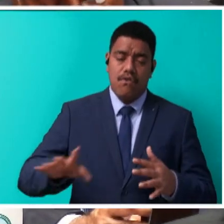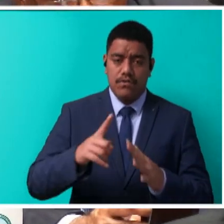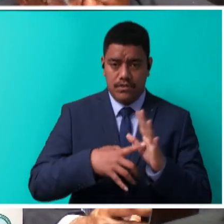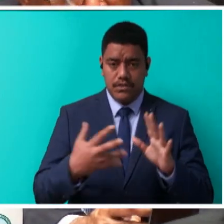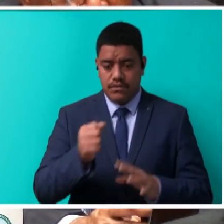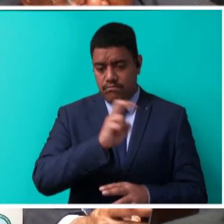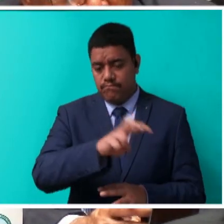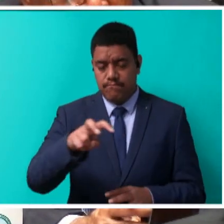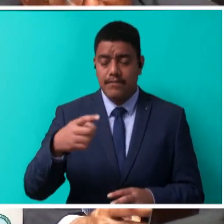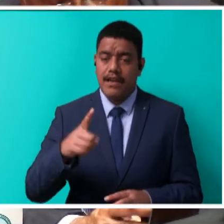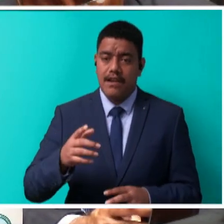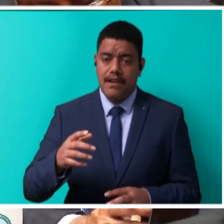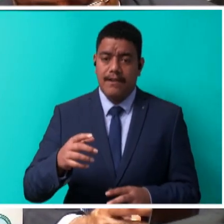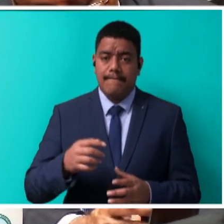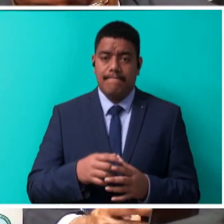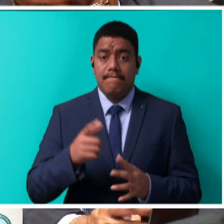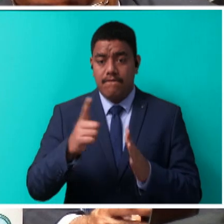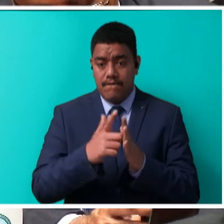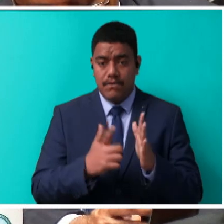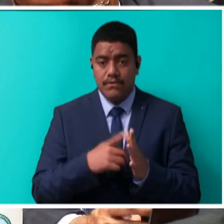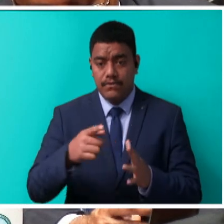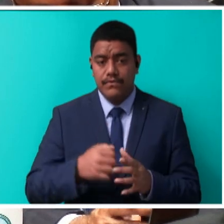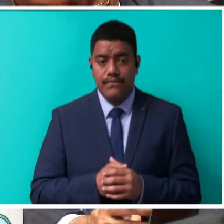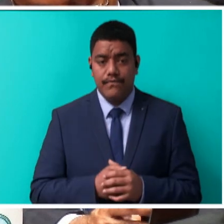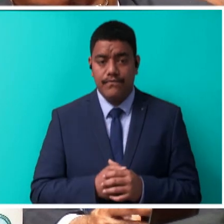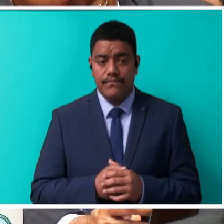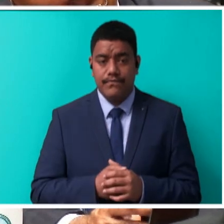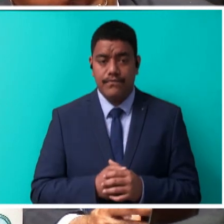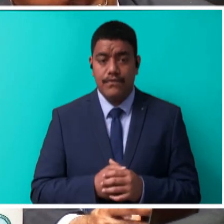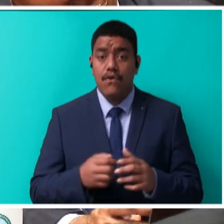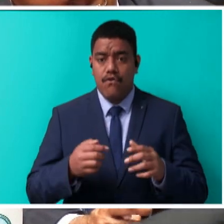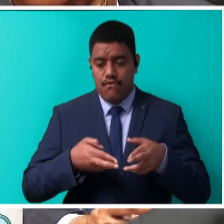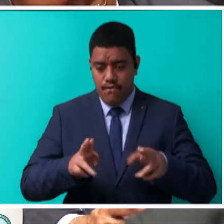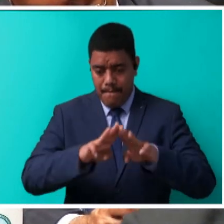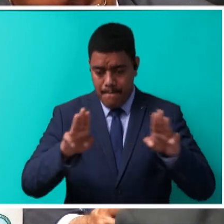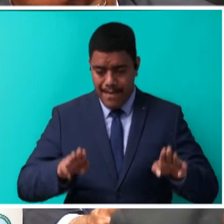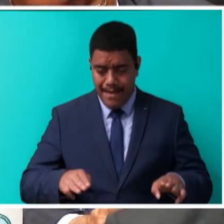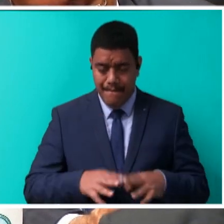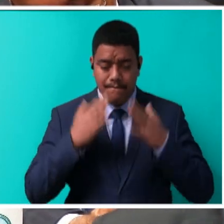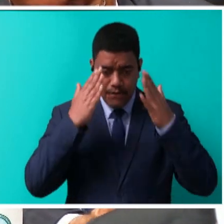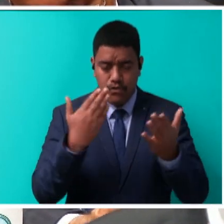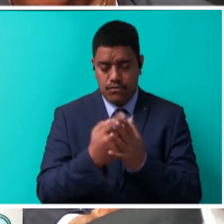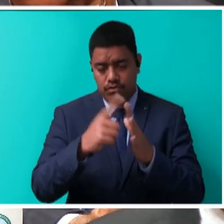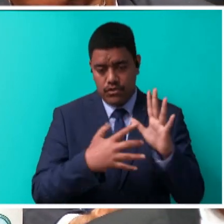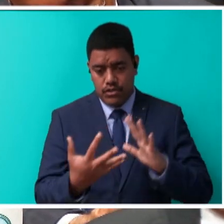institutions, and a comprehensive law and justice sector reform roadmap with pillars focusing on justice,